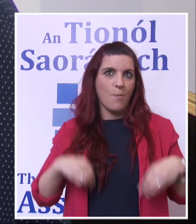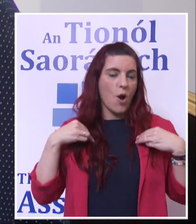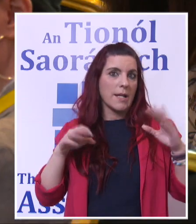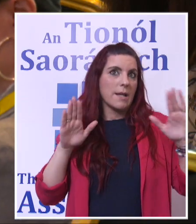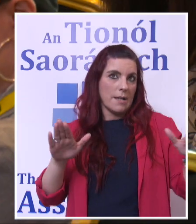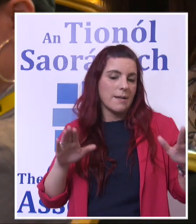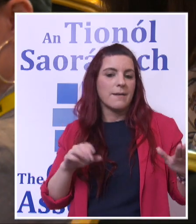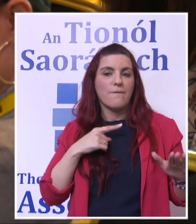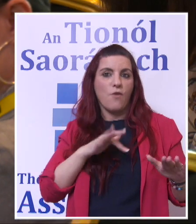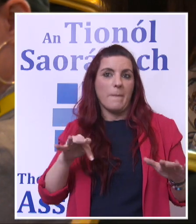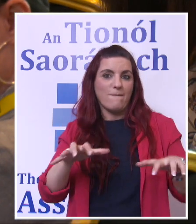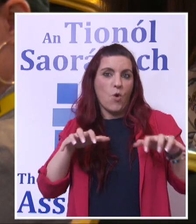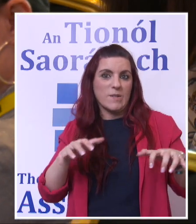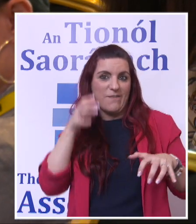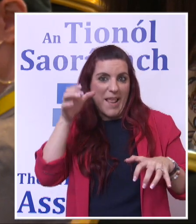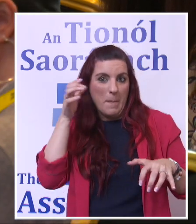they have to let it go. Thank you.